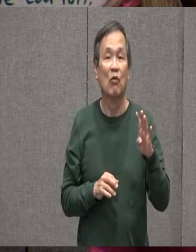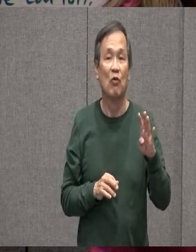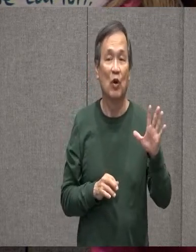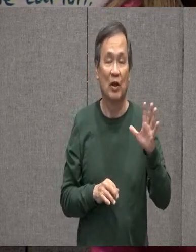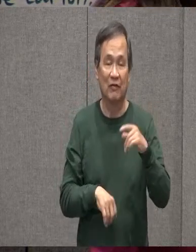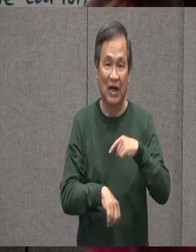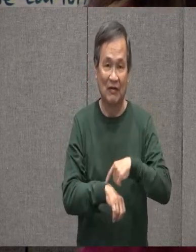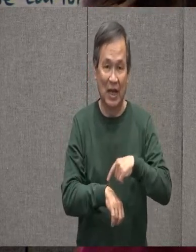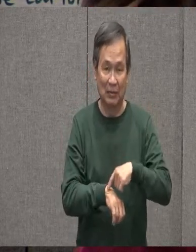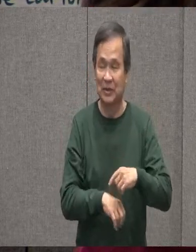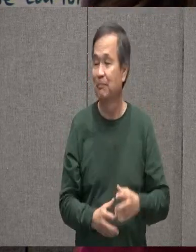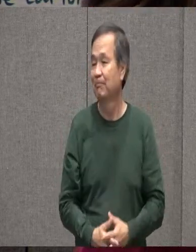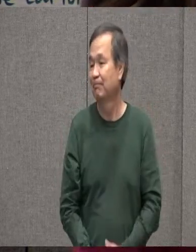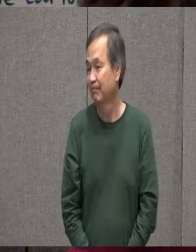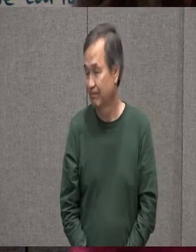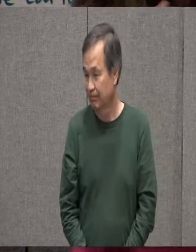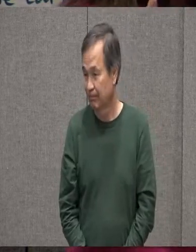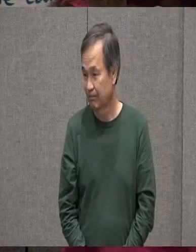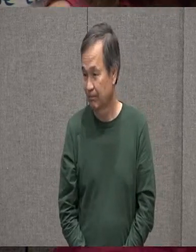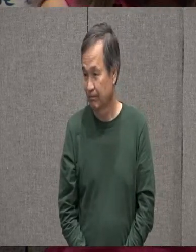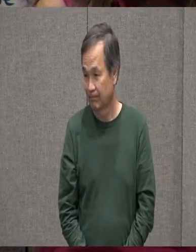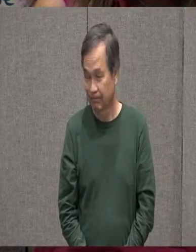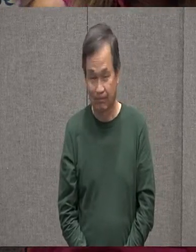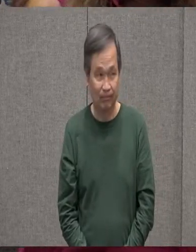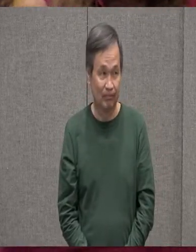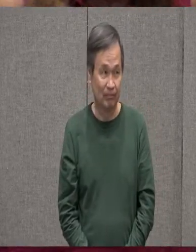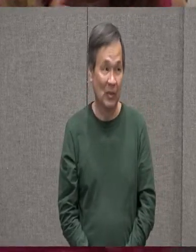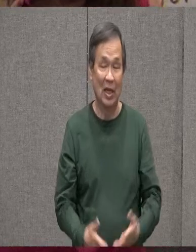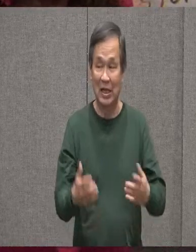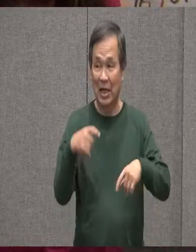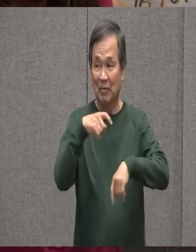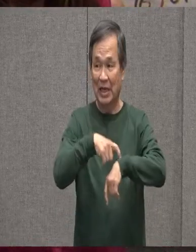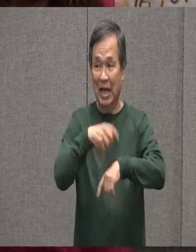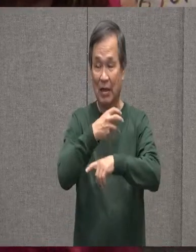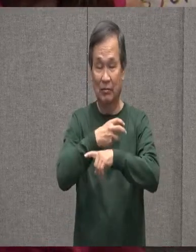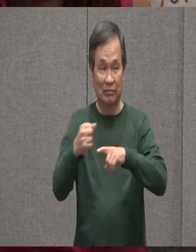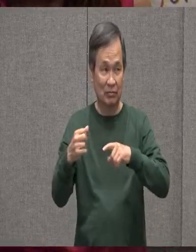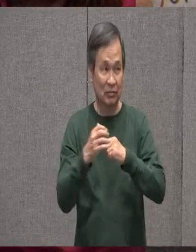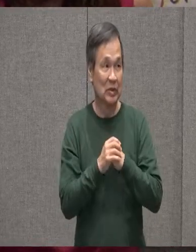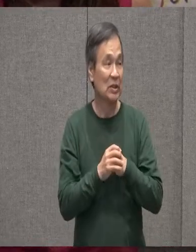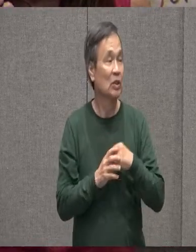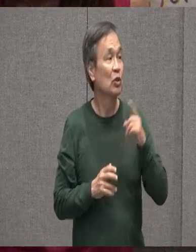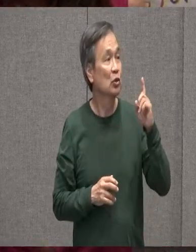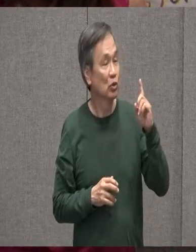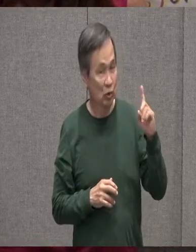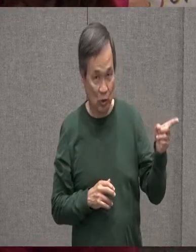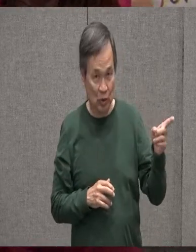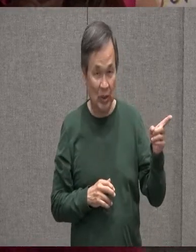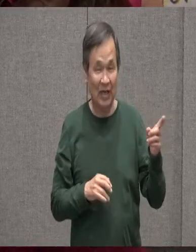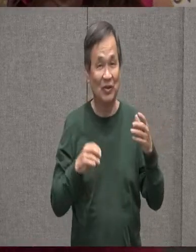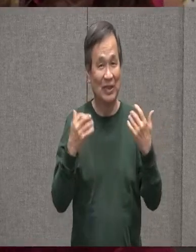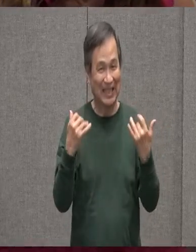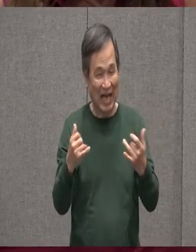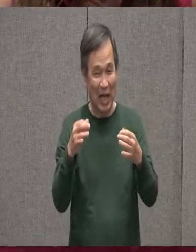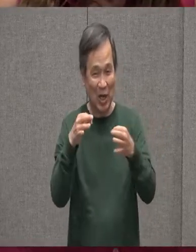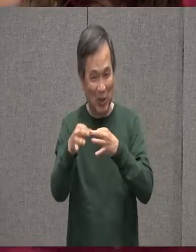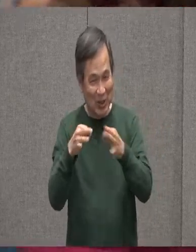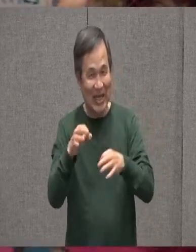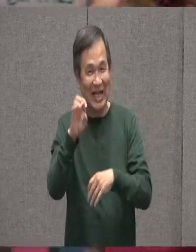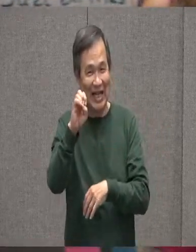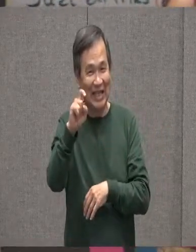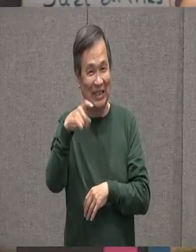have to do? The 100 is my whole. So let's use that as my